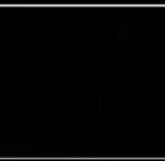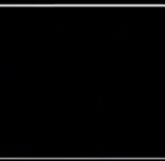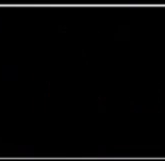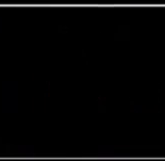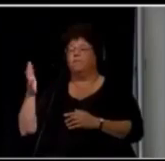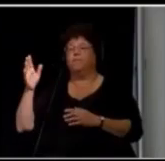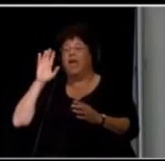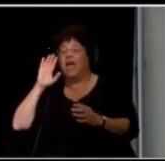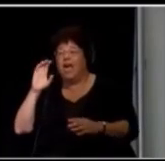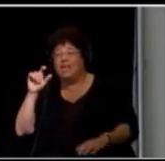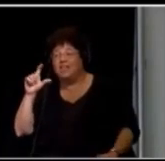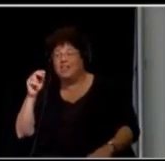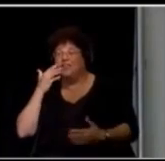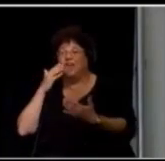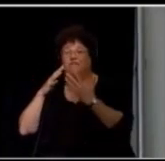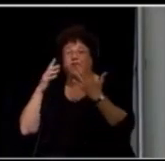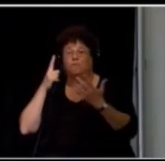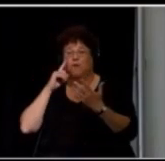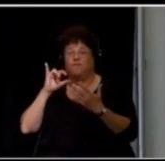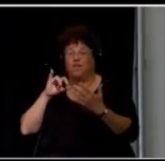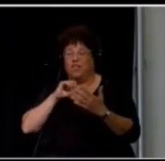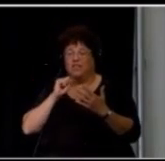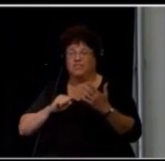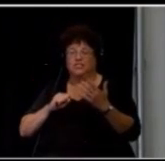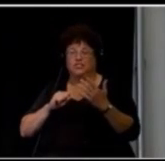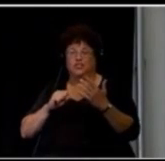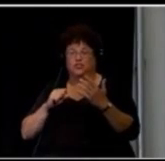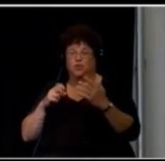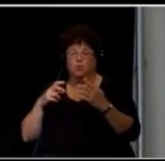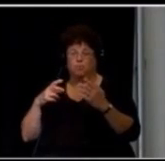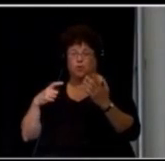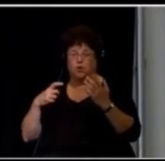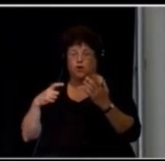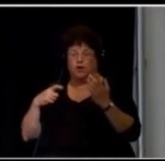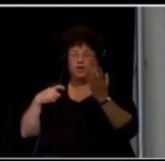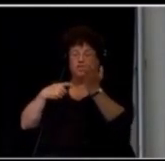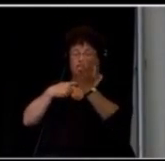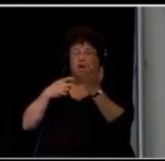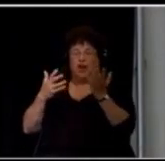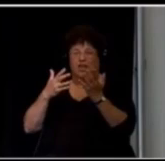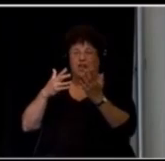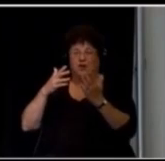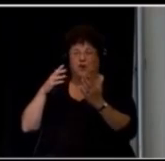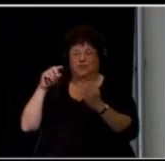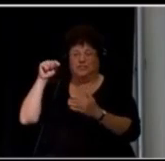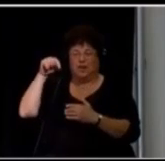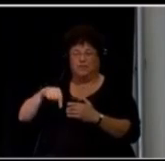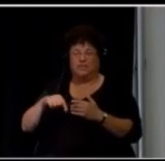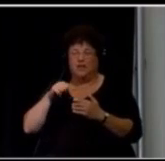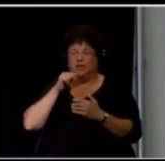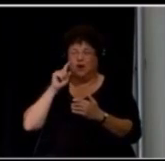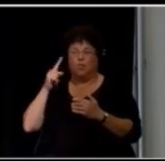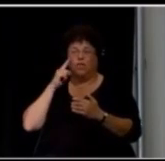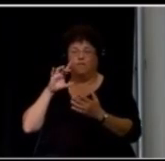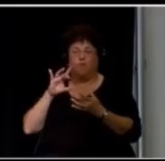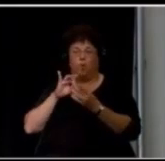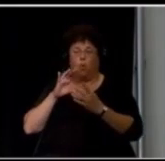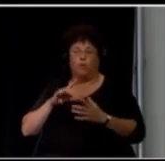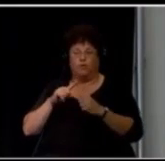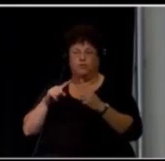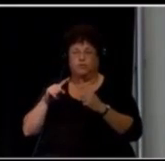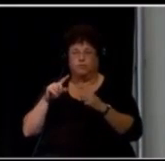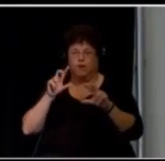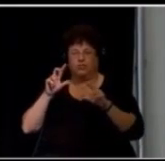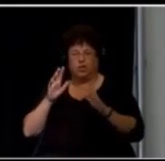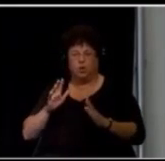Hi, Elon. Thank you very much for the supercharger here downstairs. I think it's not just for owners, actually for shareholders. It's going to sell a lot of cars as people see